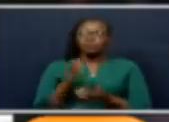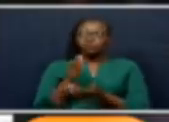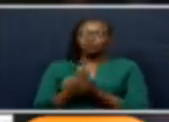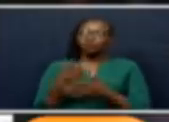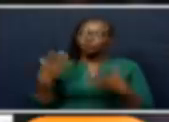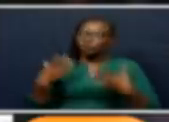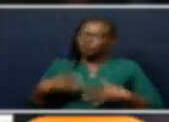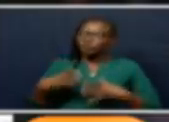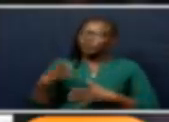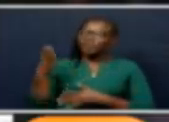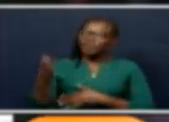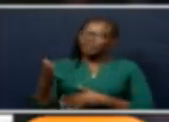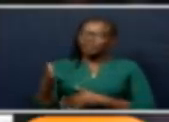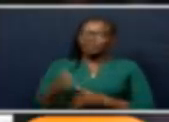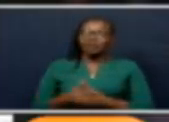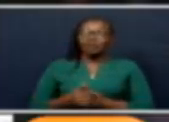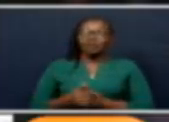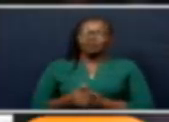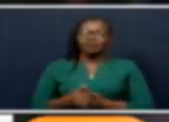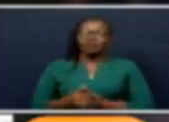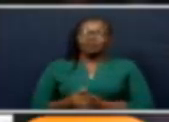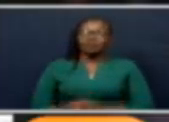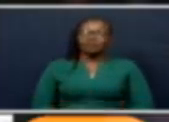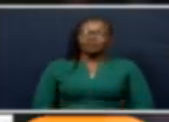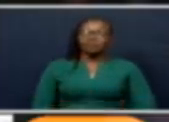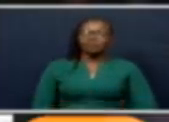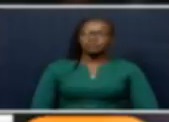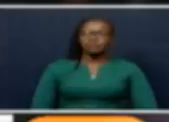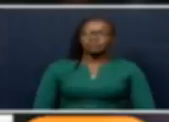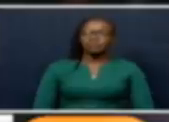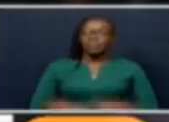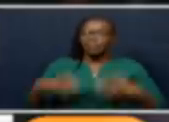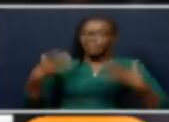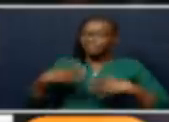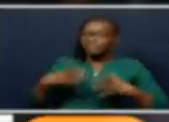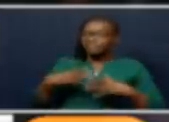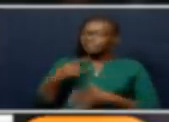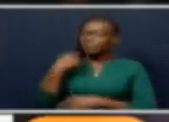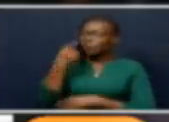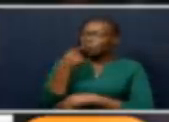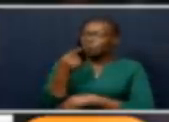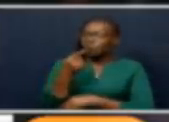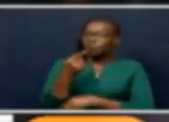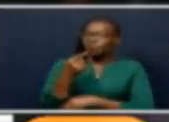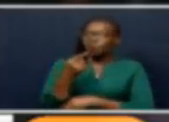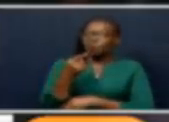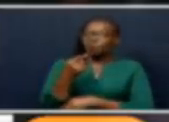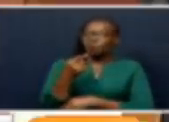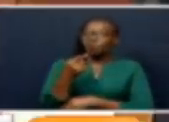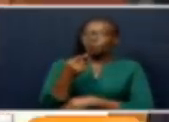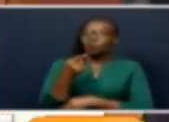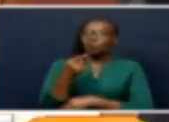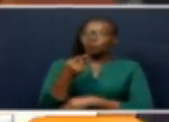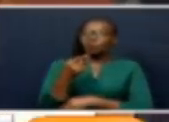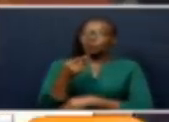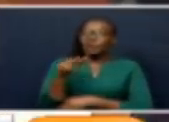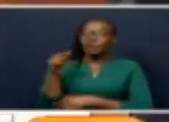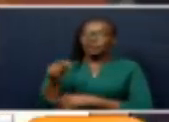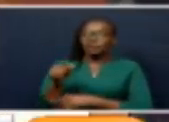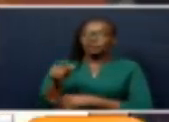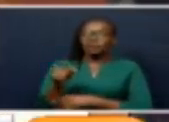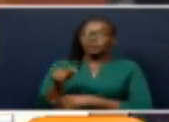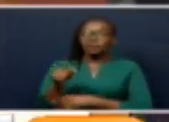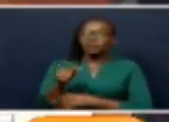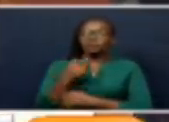who are, I don't know how I can say, people who are just sitting on periphery